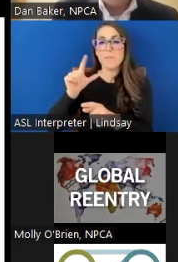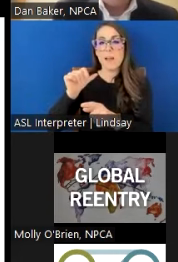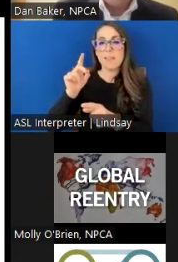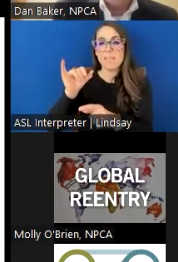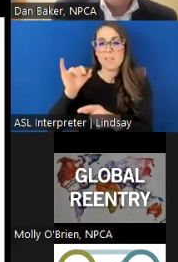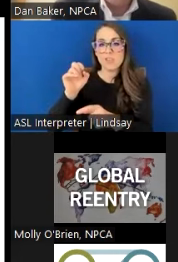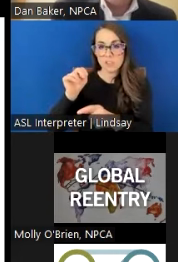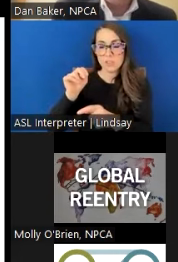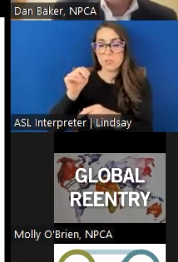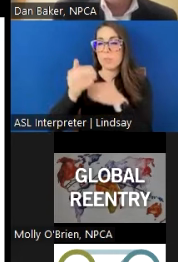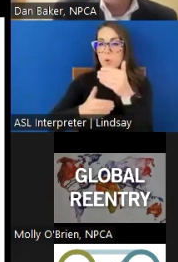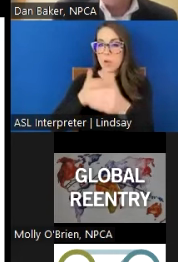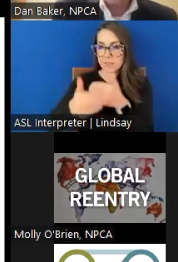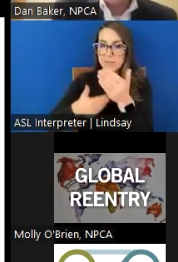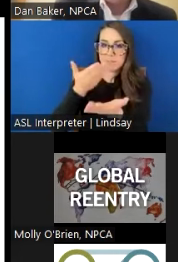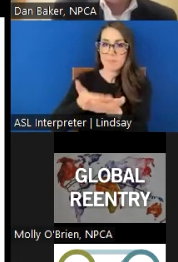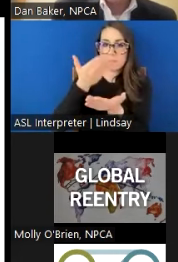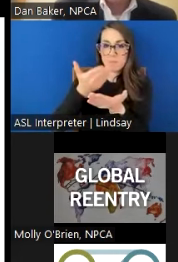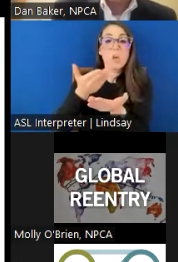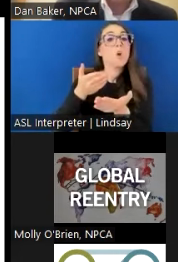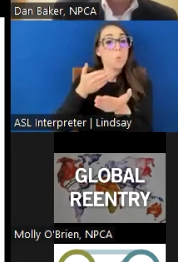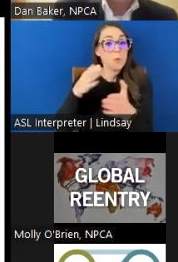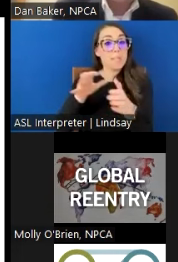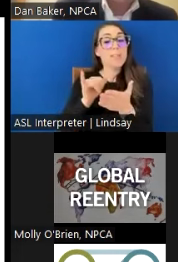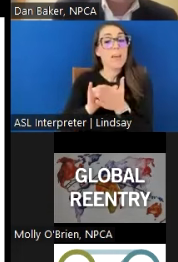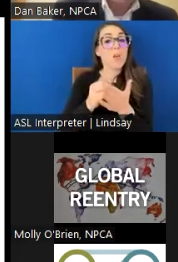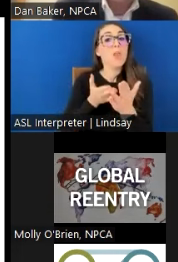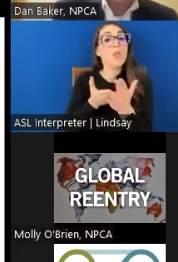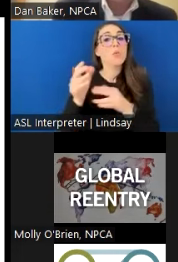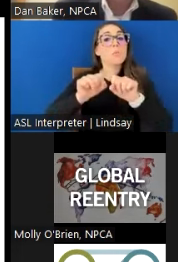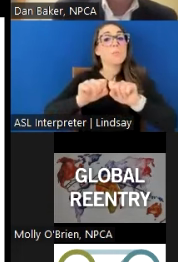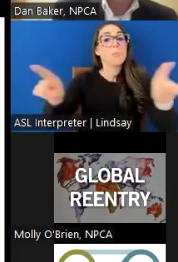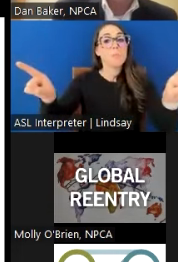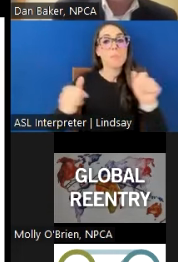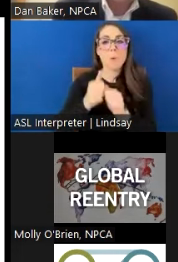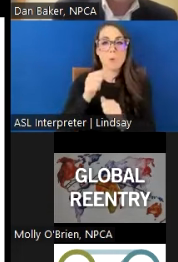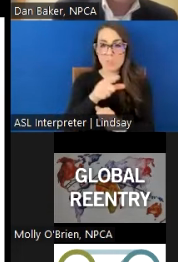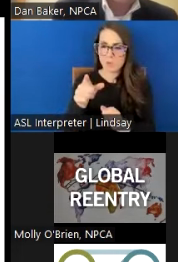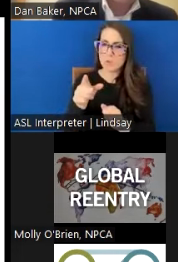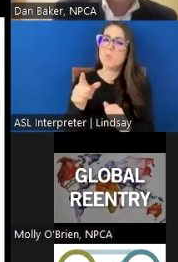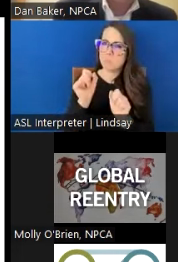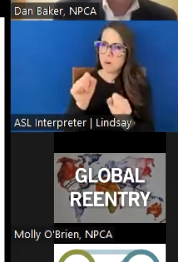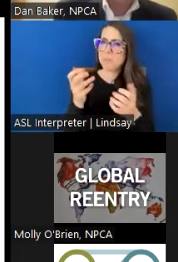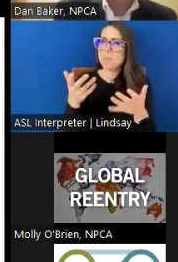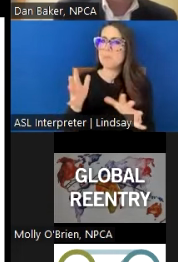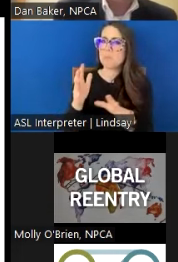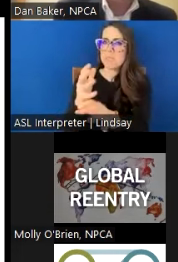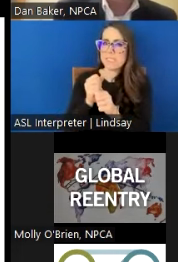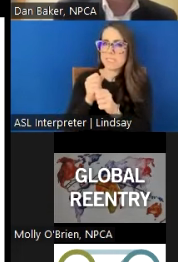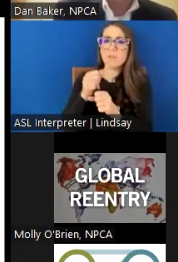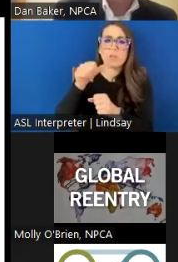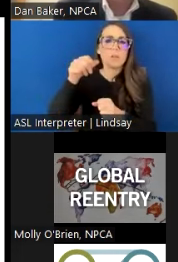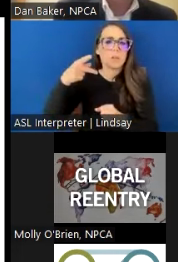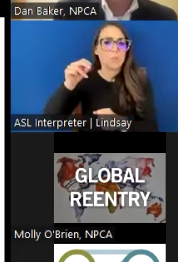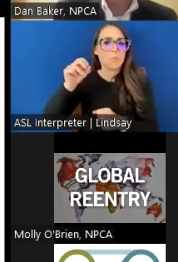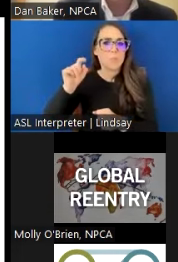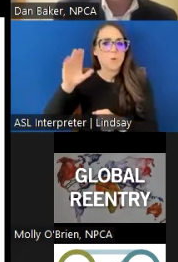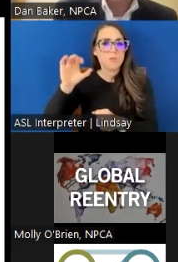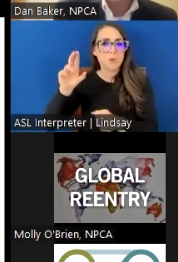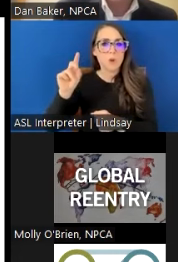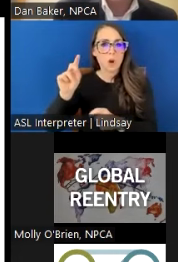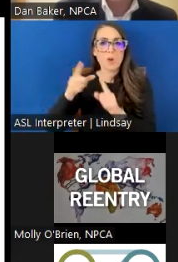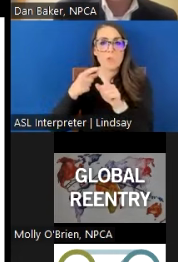you, hopefully most of you, have received a postcard or an email from Publishing Concepts. It appears to